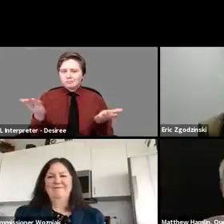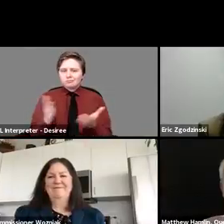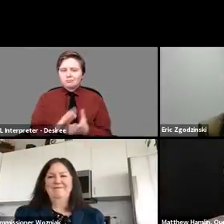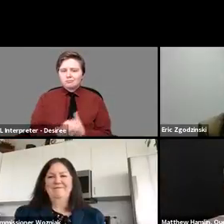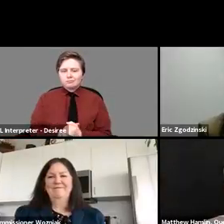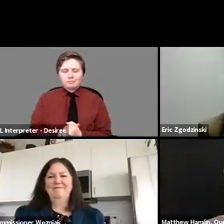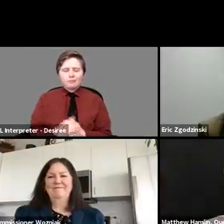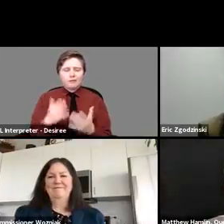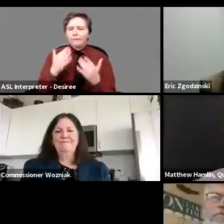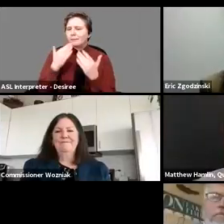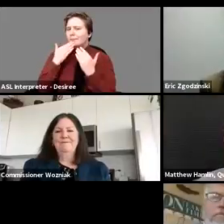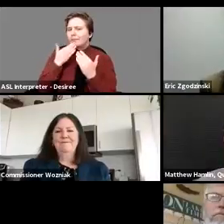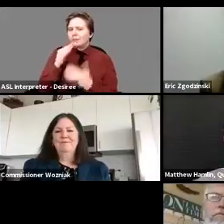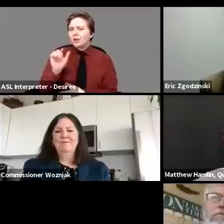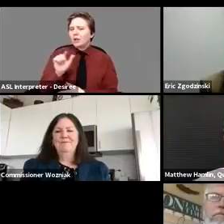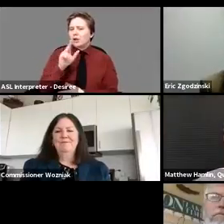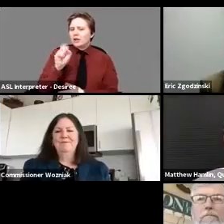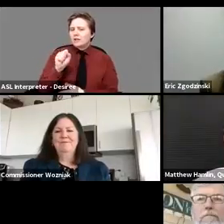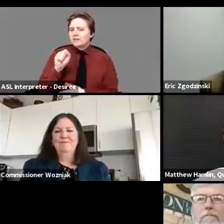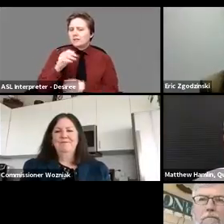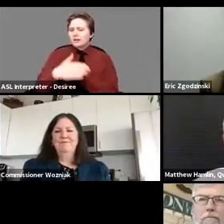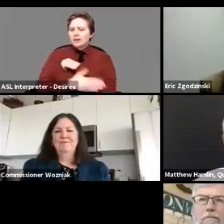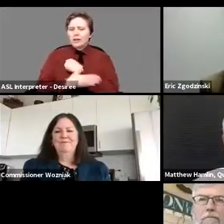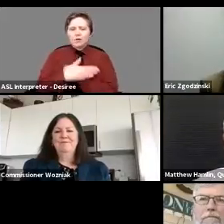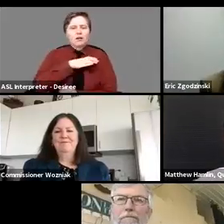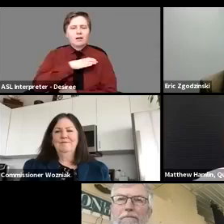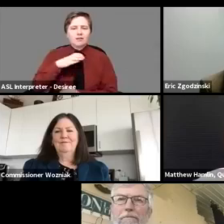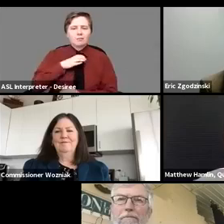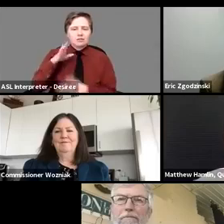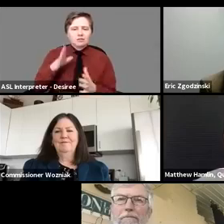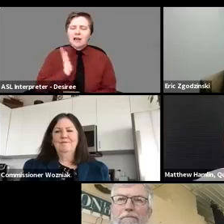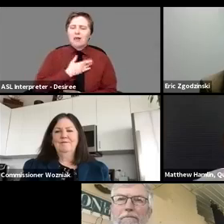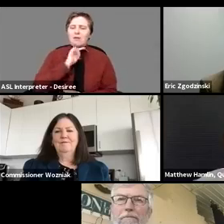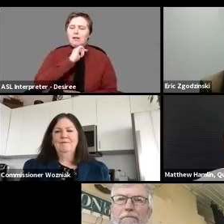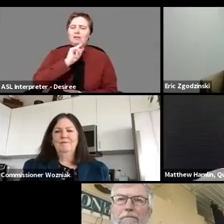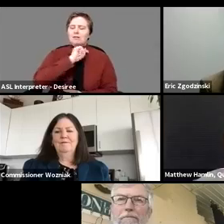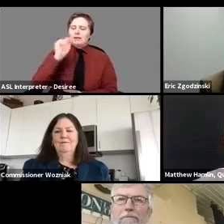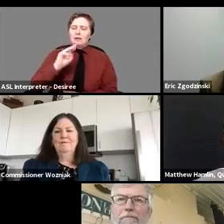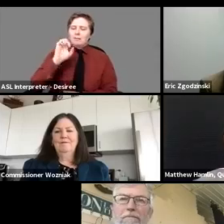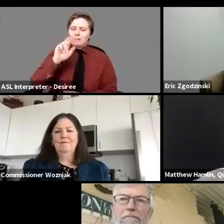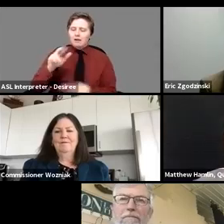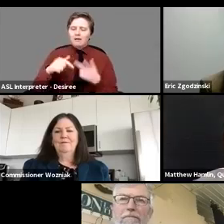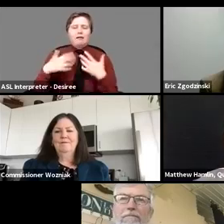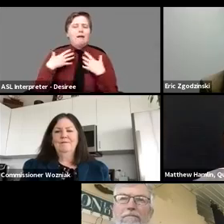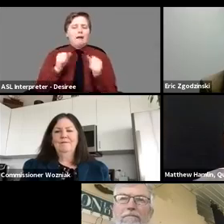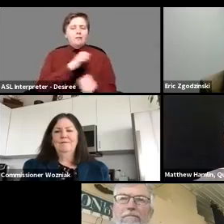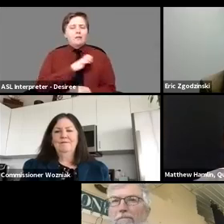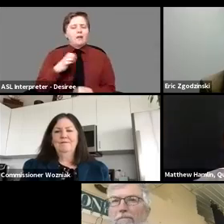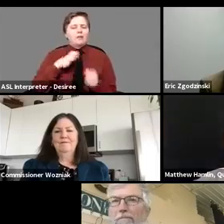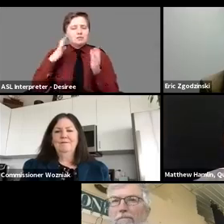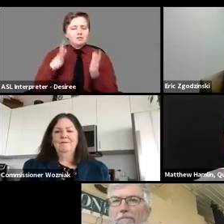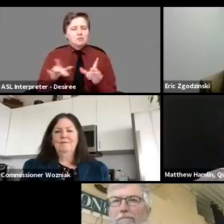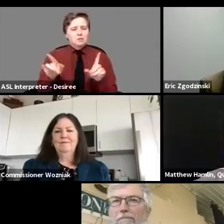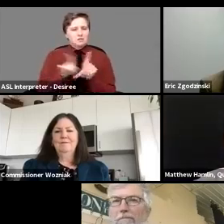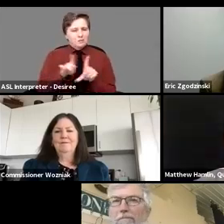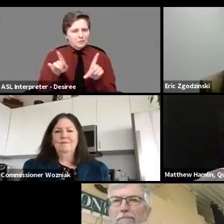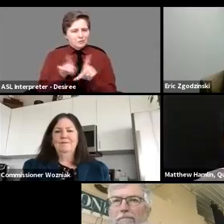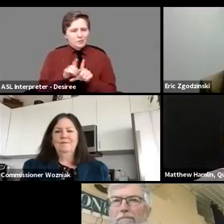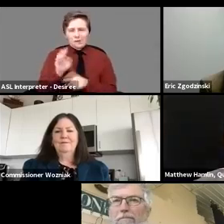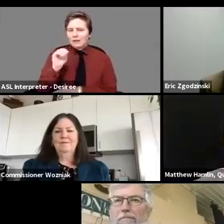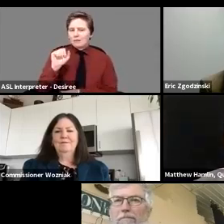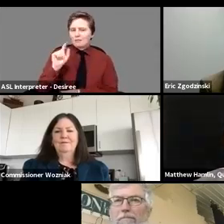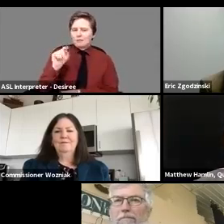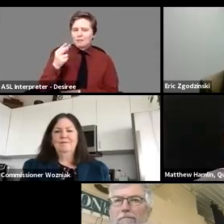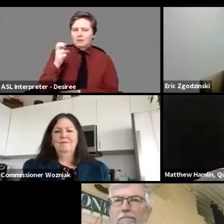We want to thank our Lucas County Commissioners, our Toledo Mayor, our Health Commissioner, and also